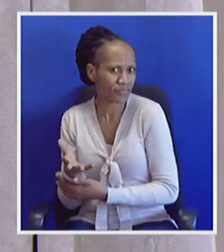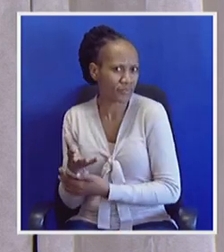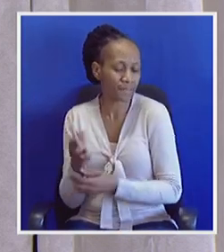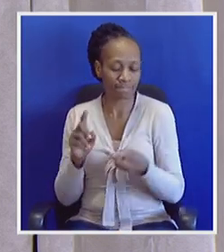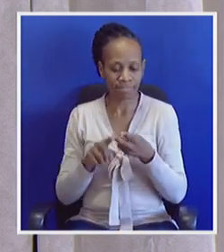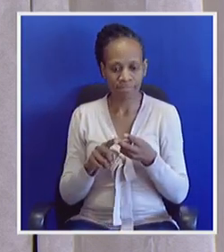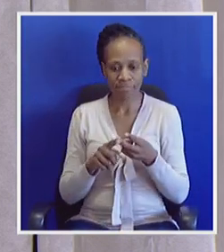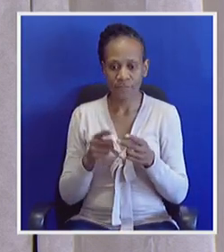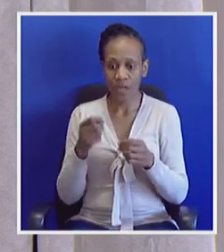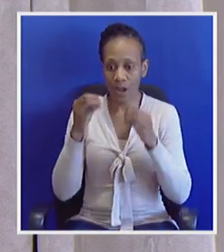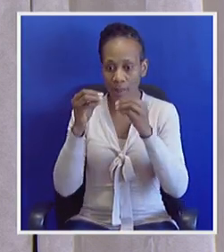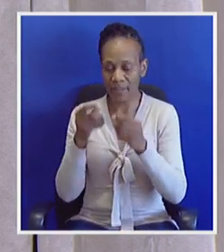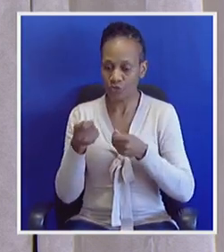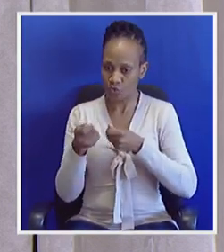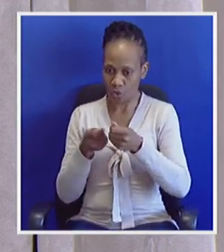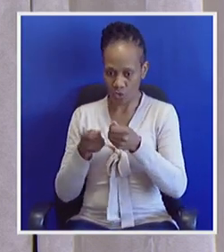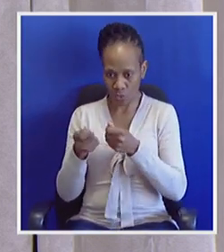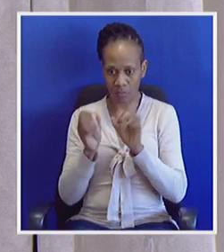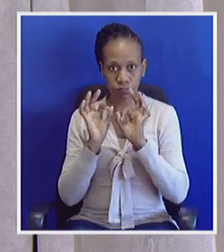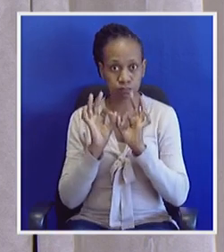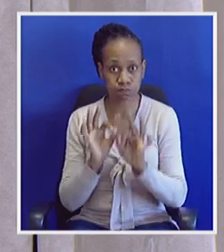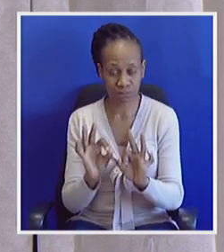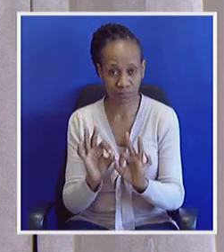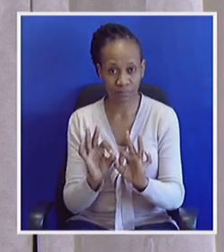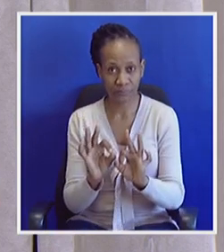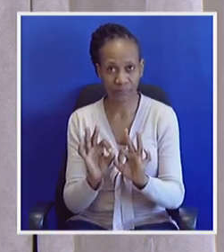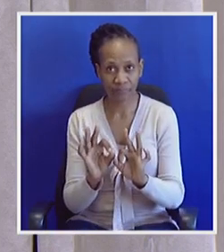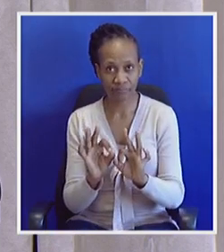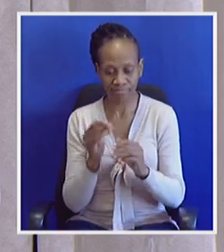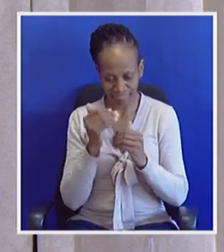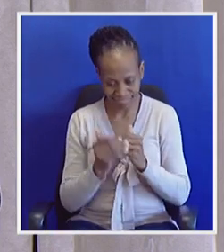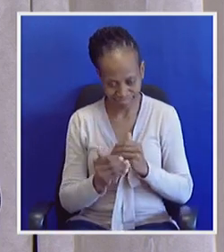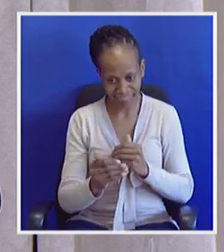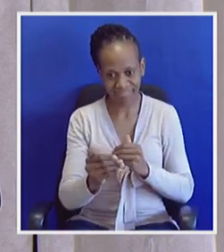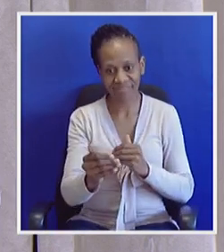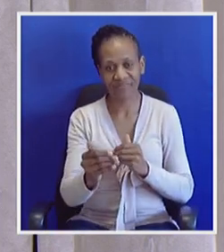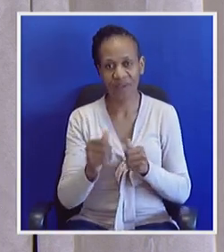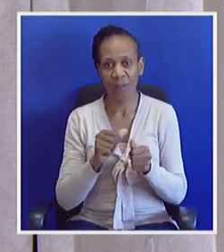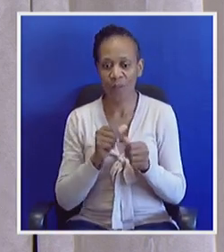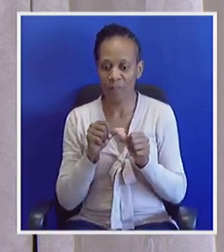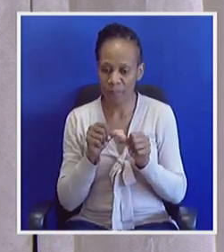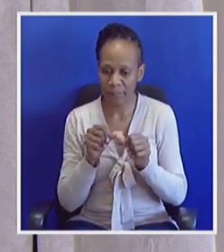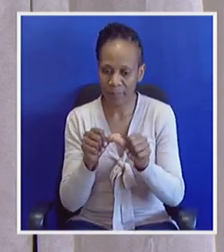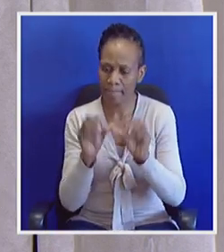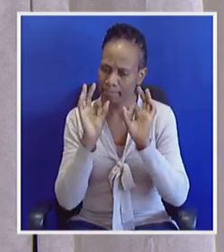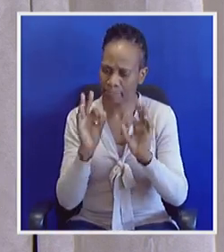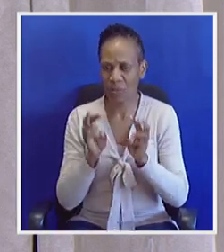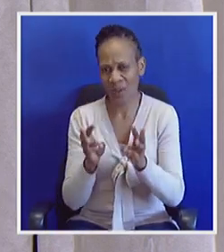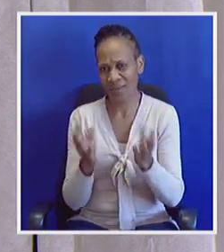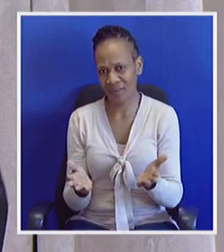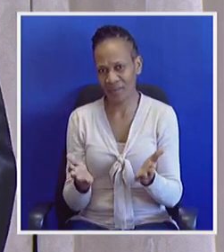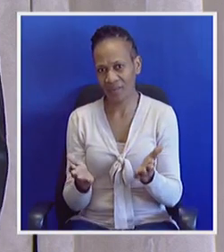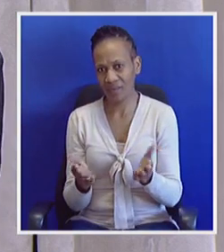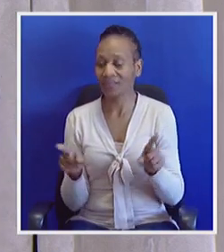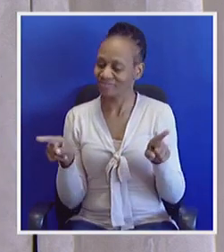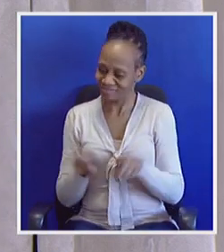to run the company, you are going to be in a much better position. And this is precisely what